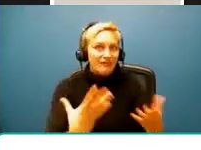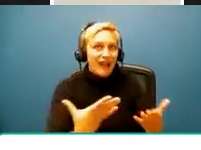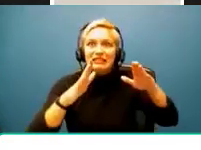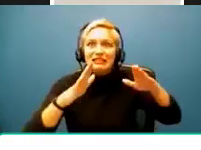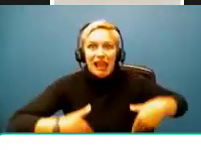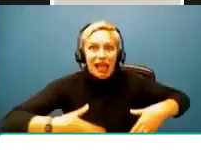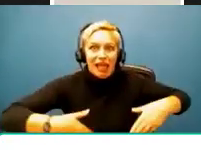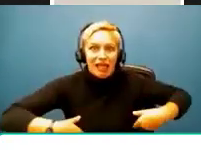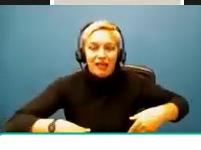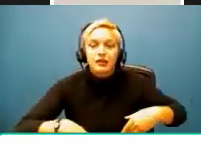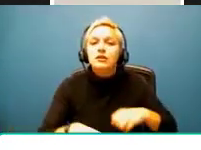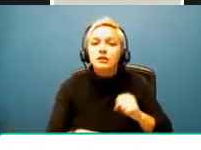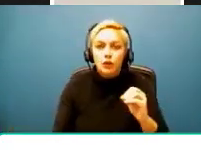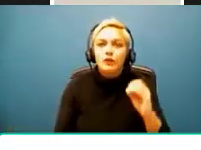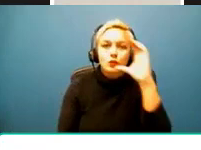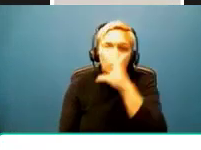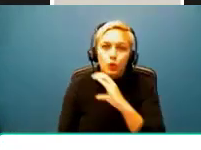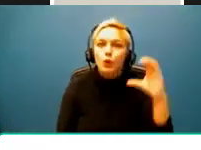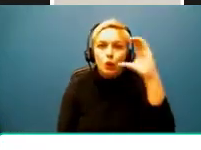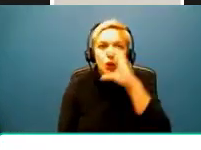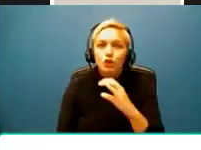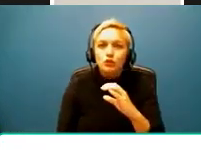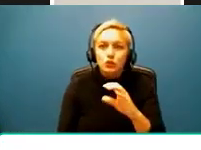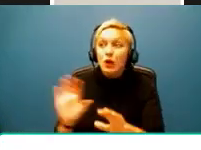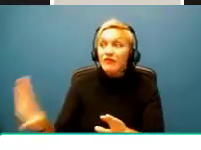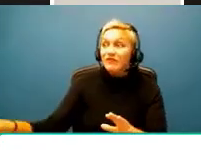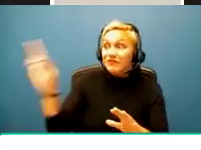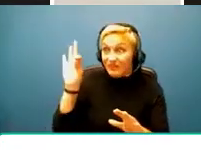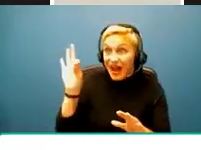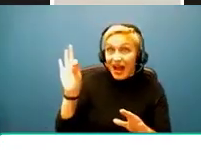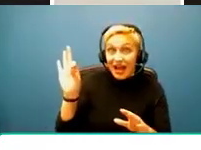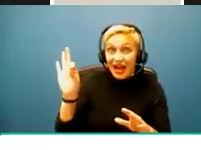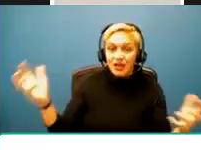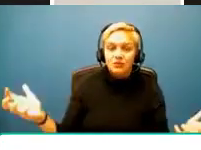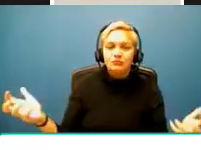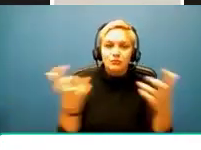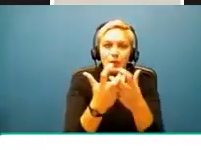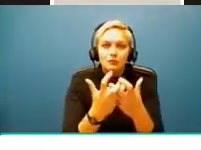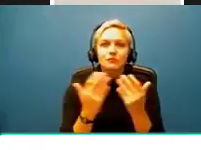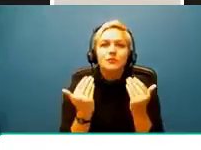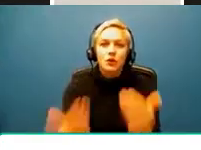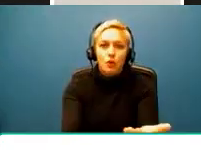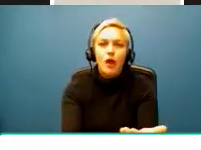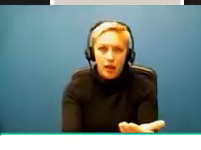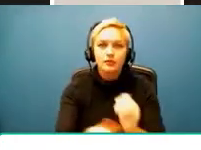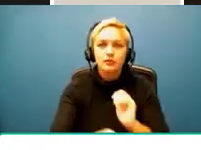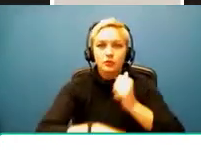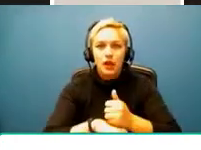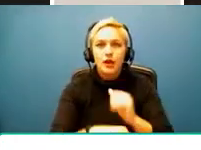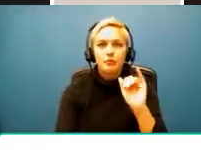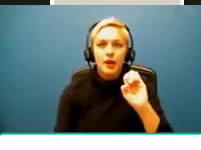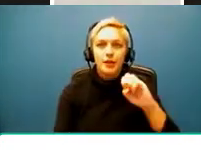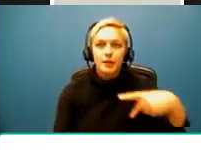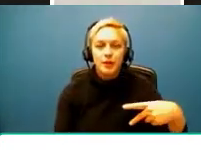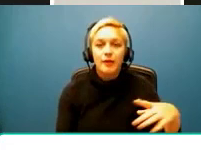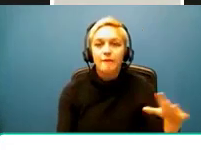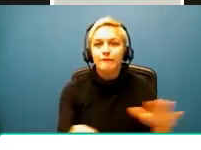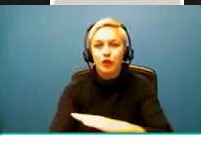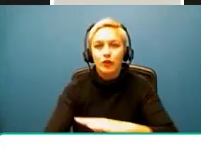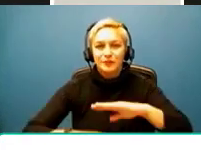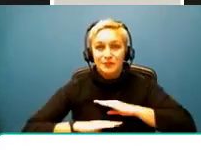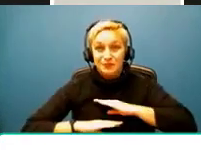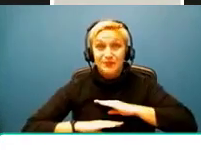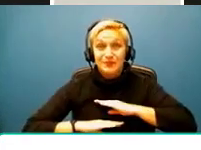hire a speech and language therapist, and as soon as you get one, you can implement the IEP fully. Same thing with